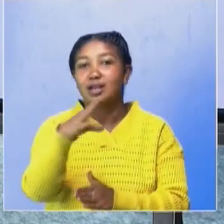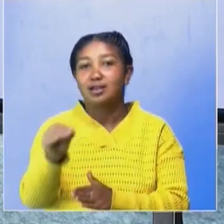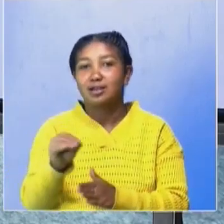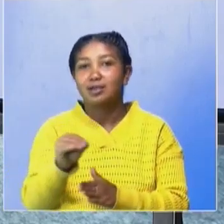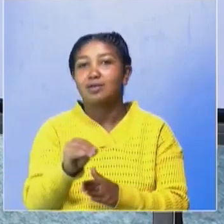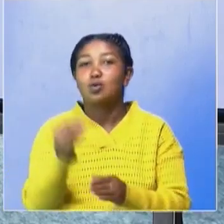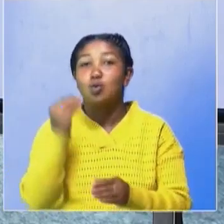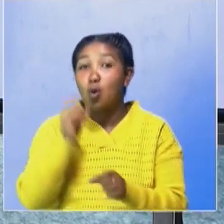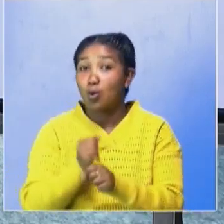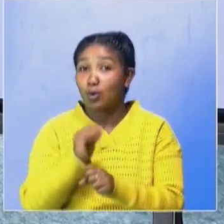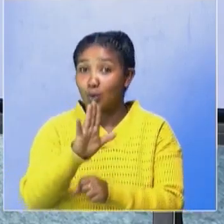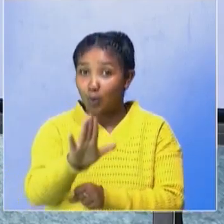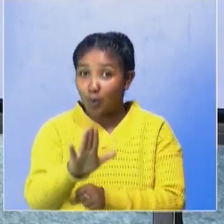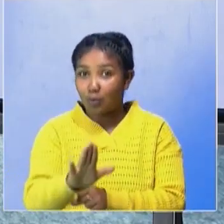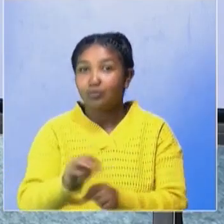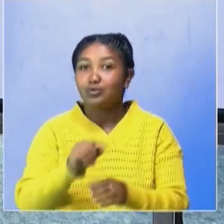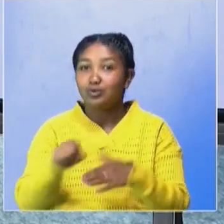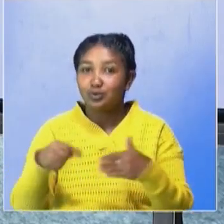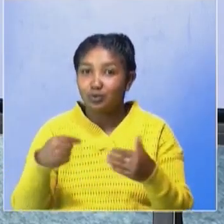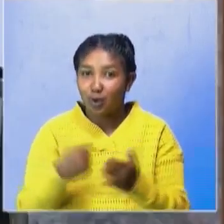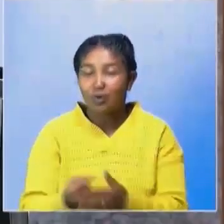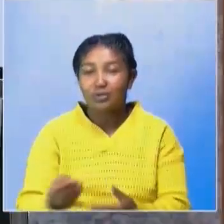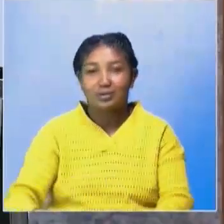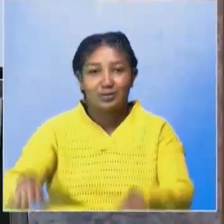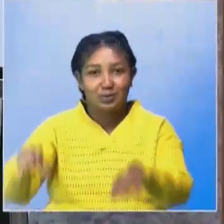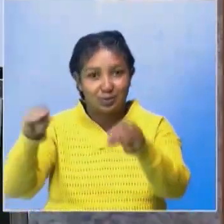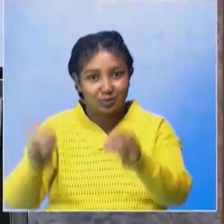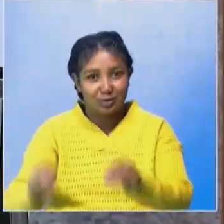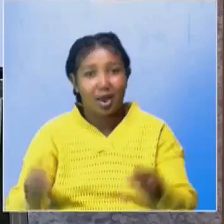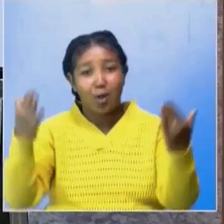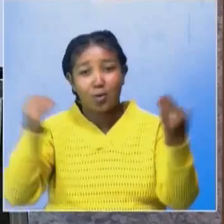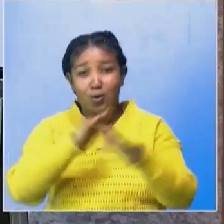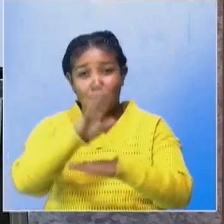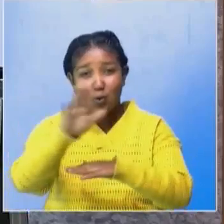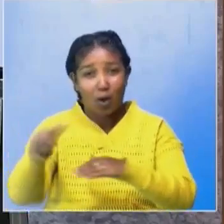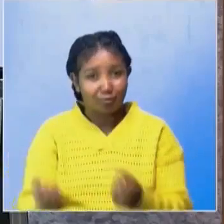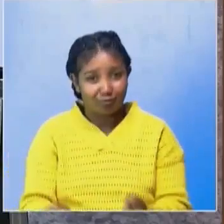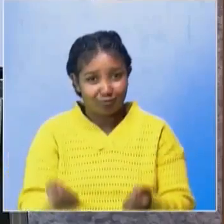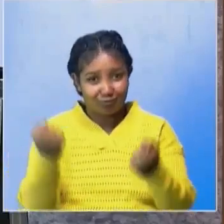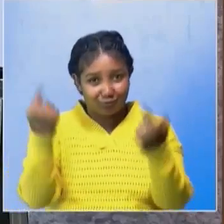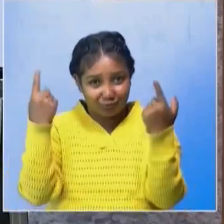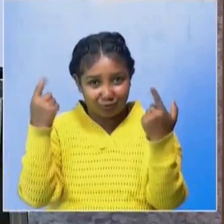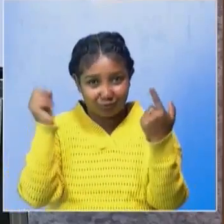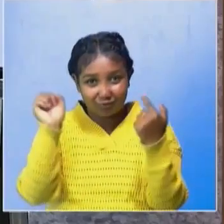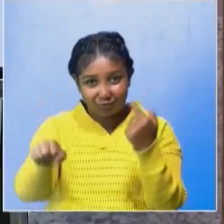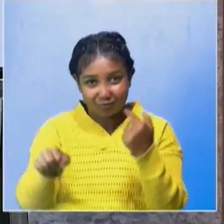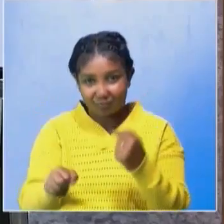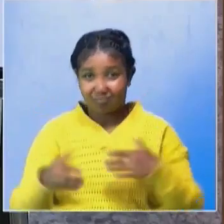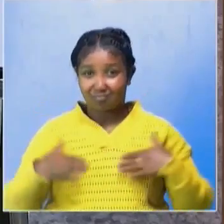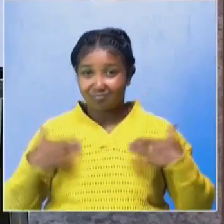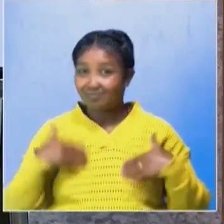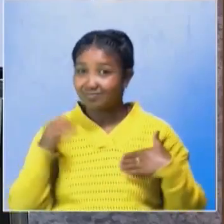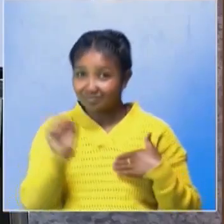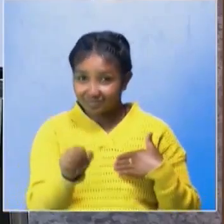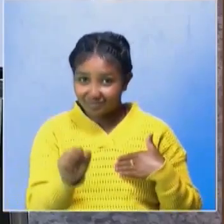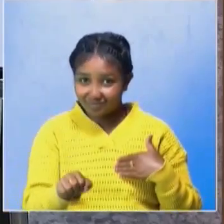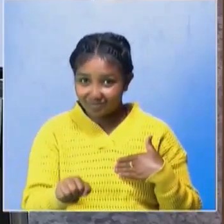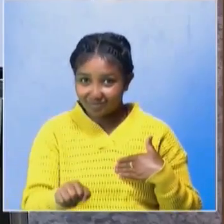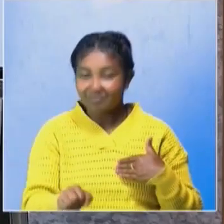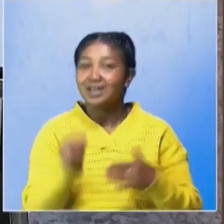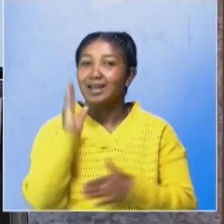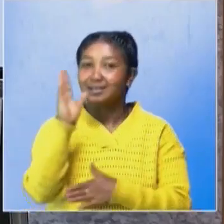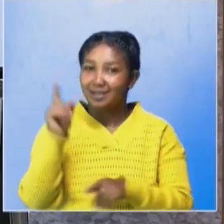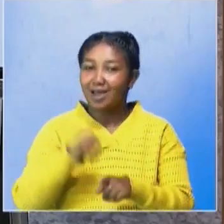your homework. So, students, I hope you all understand the topic and you were enjoying the lesson. We will